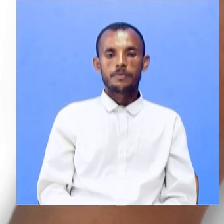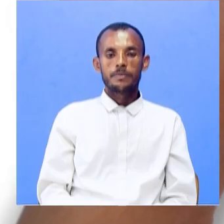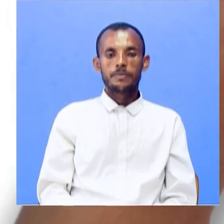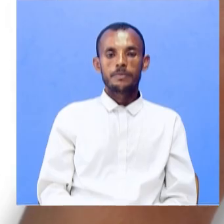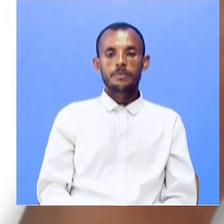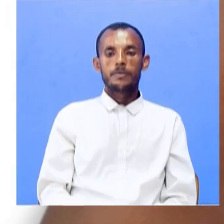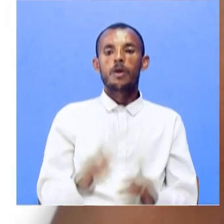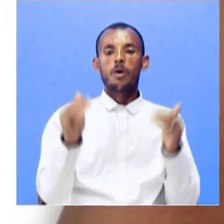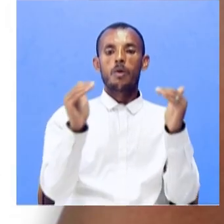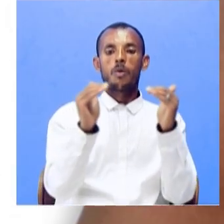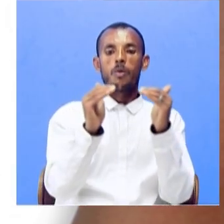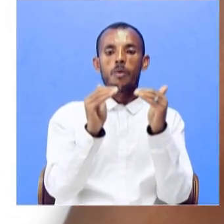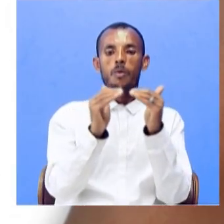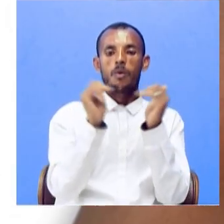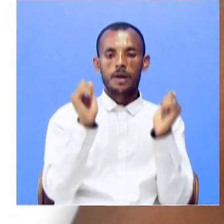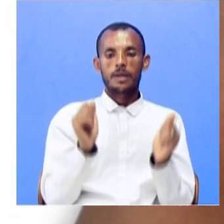congruent,